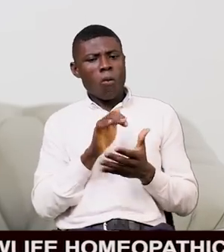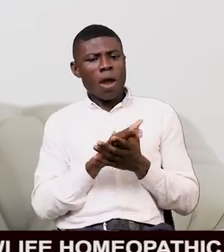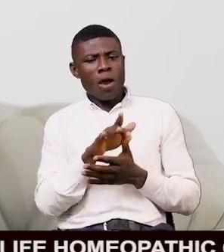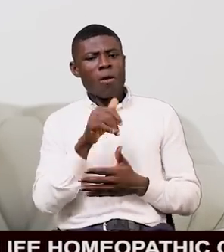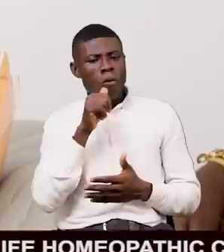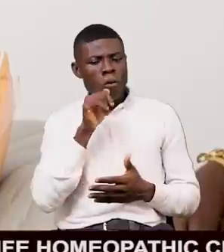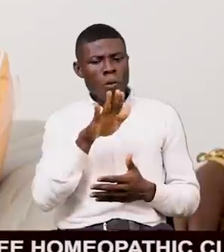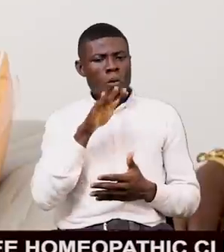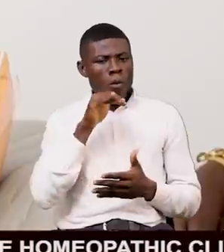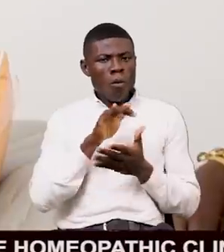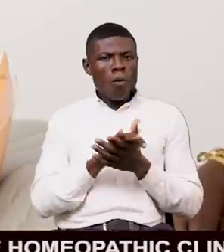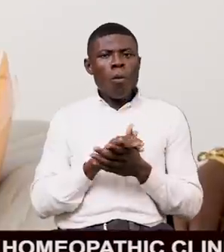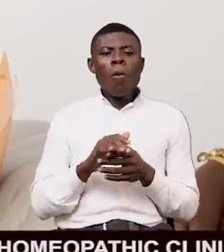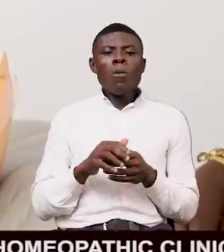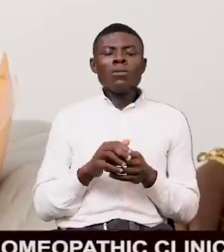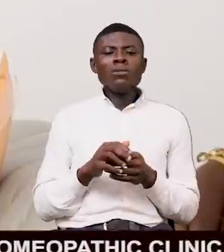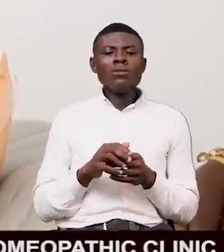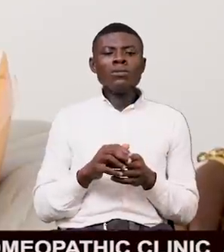bem.